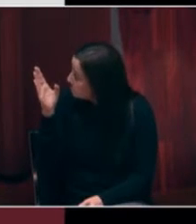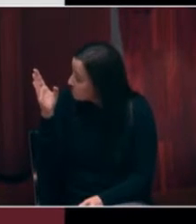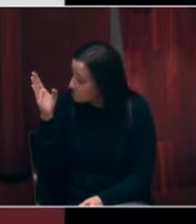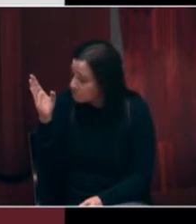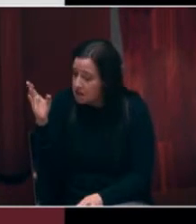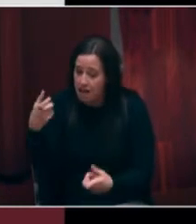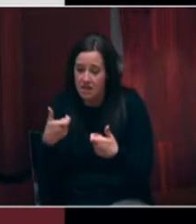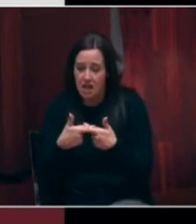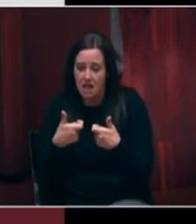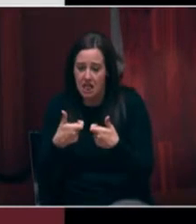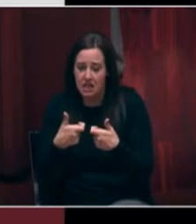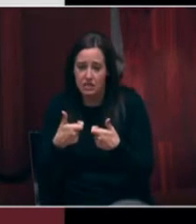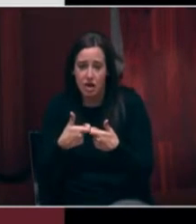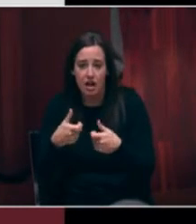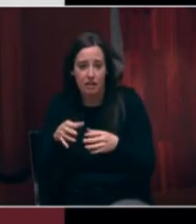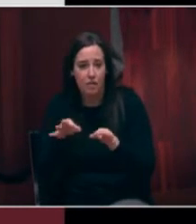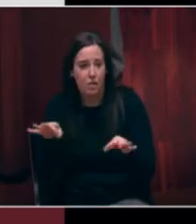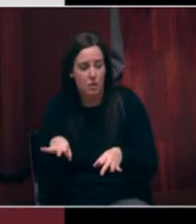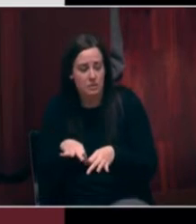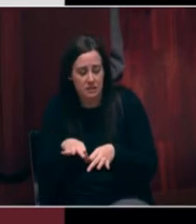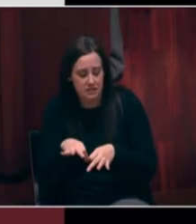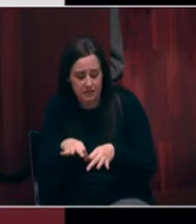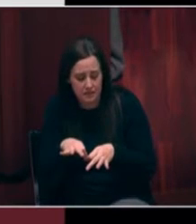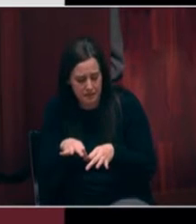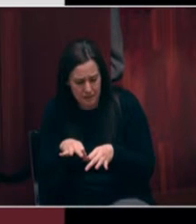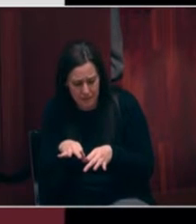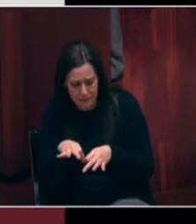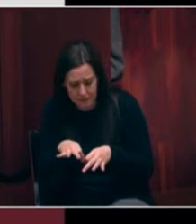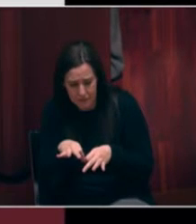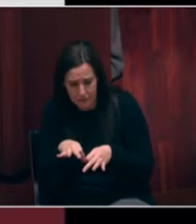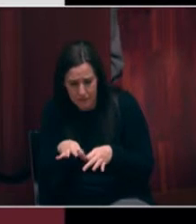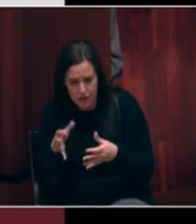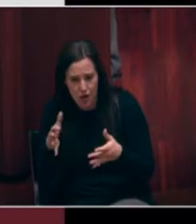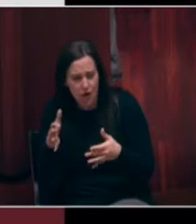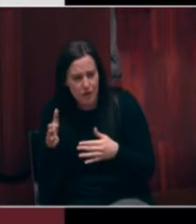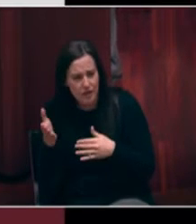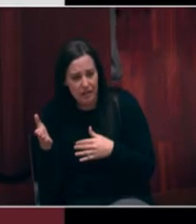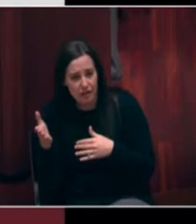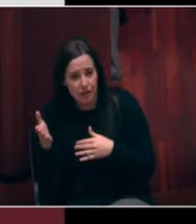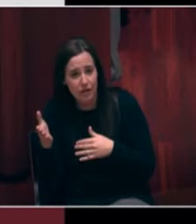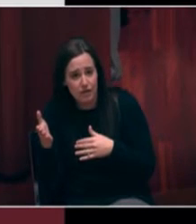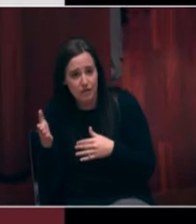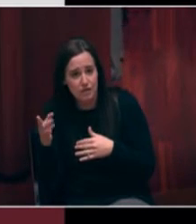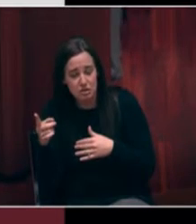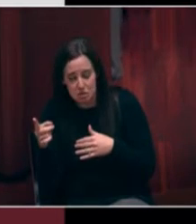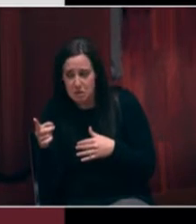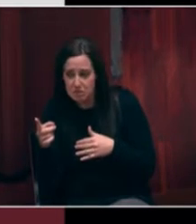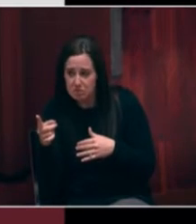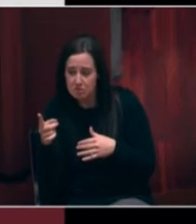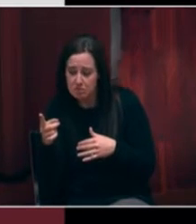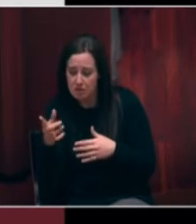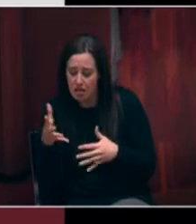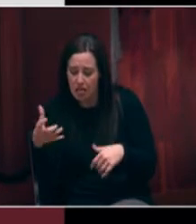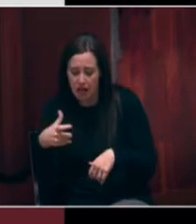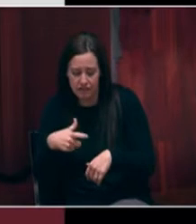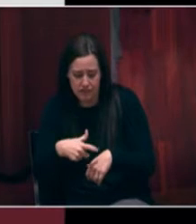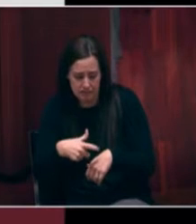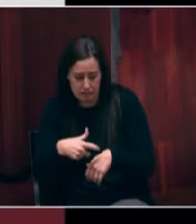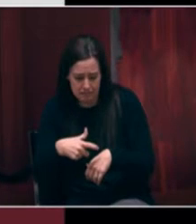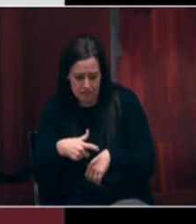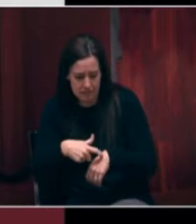electronic backbone where we manage all your holdings, was fairly bare. And so we spent a lot of time building